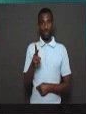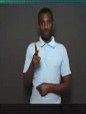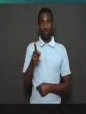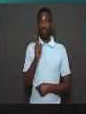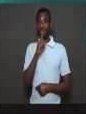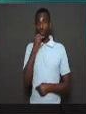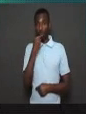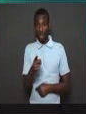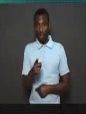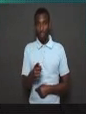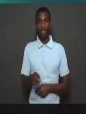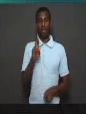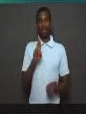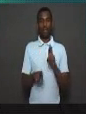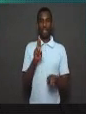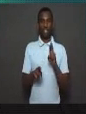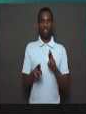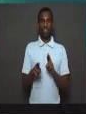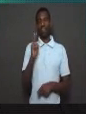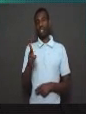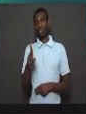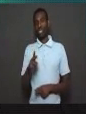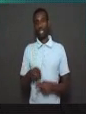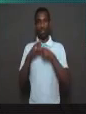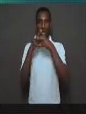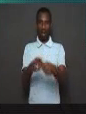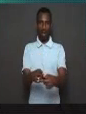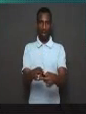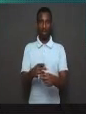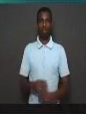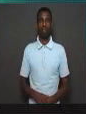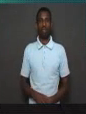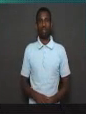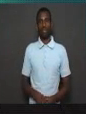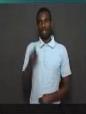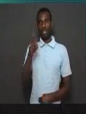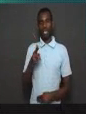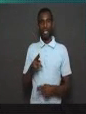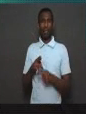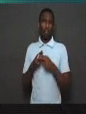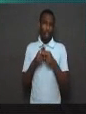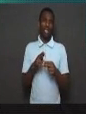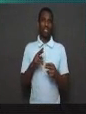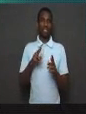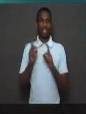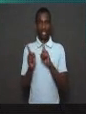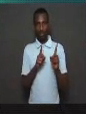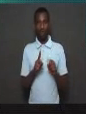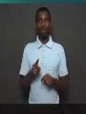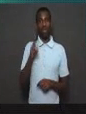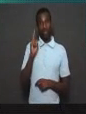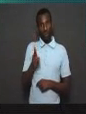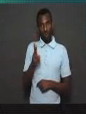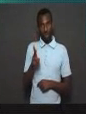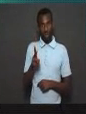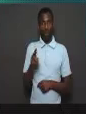to as relative velocity. That is to say, it is the velocity